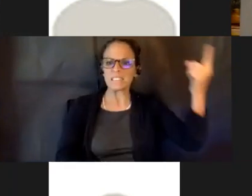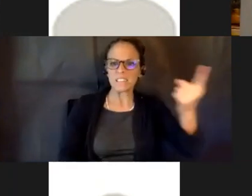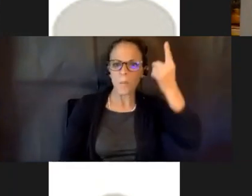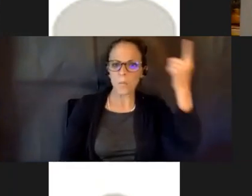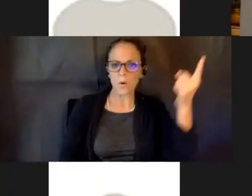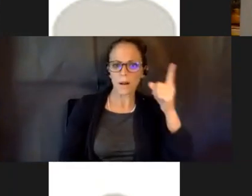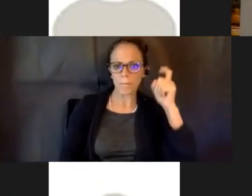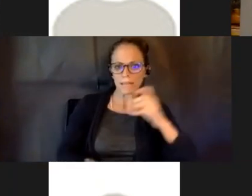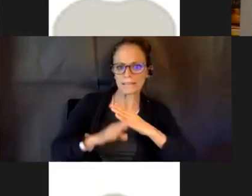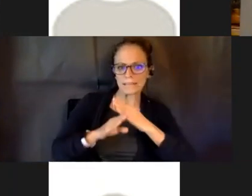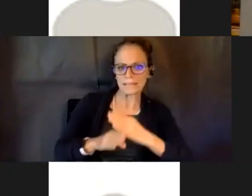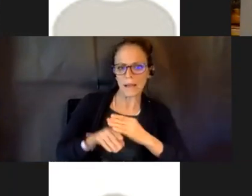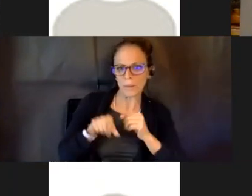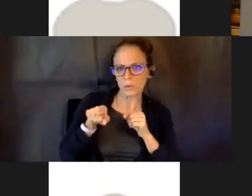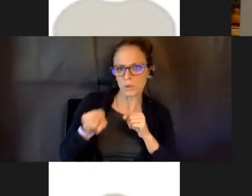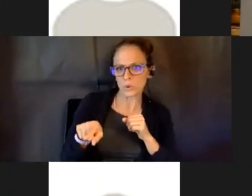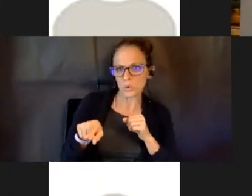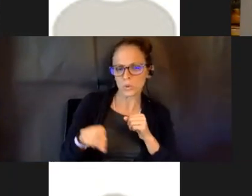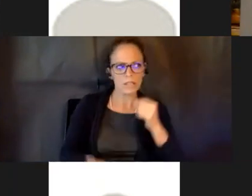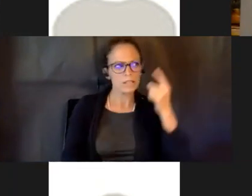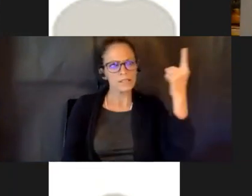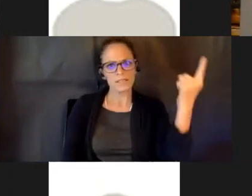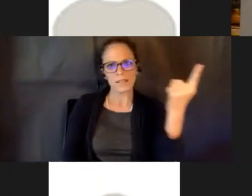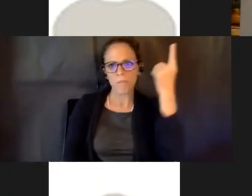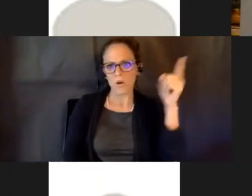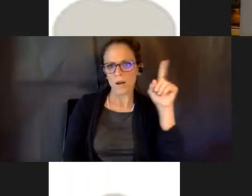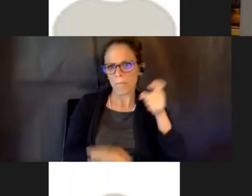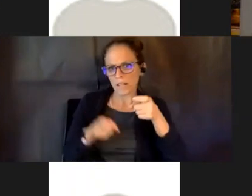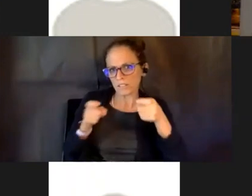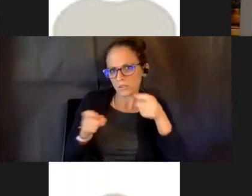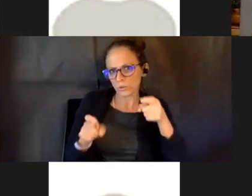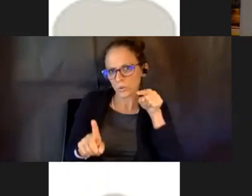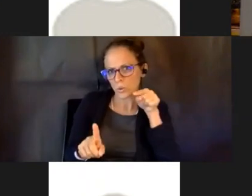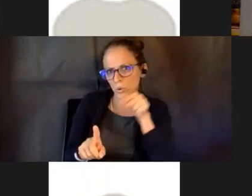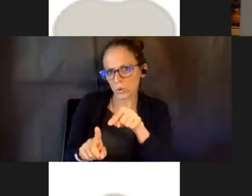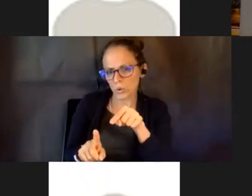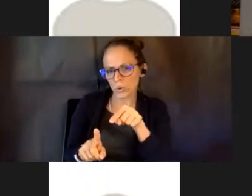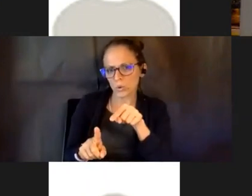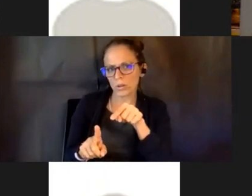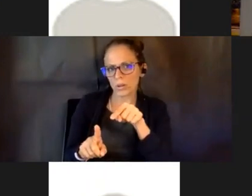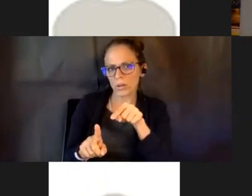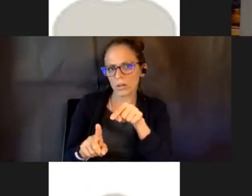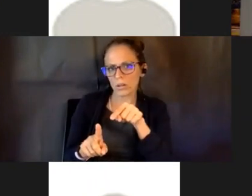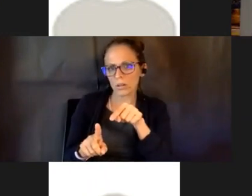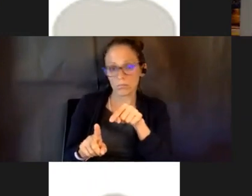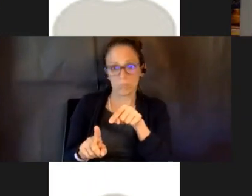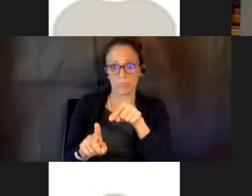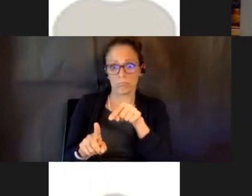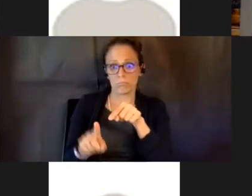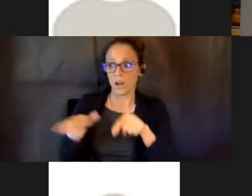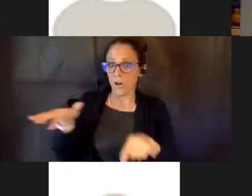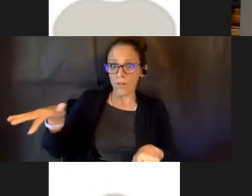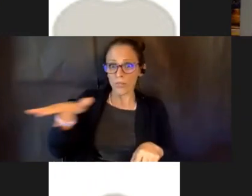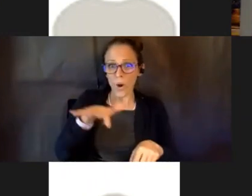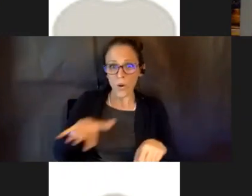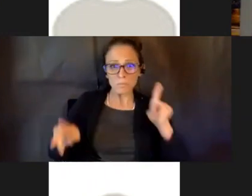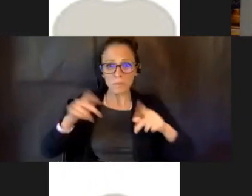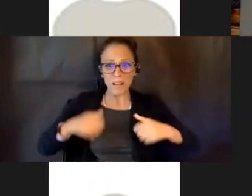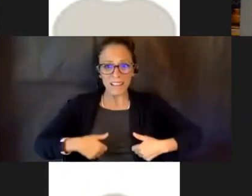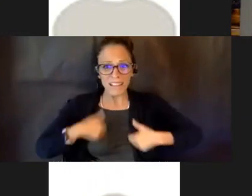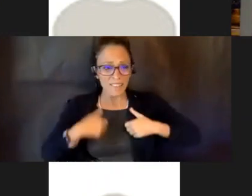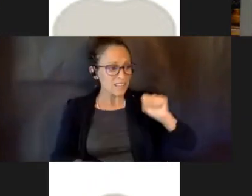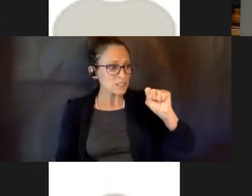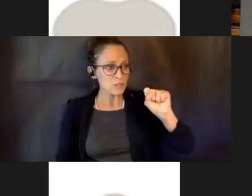human beings who wanted their freedom, and they were willing to risk living in a swamp that can kill you in a